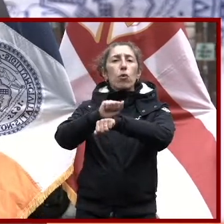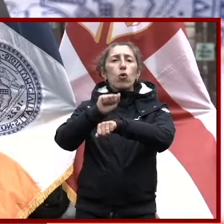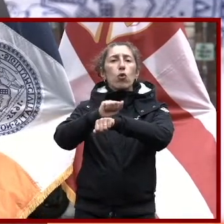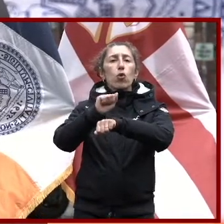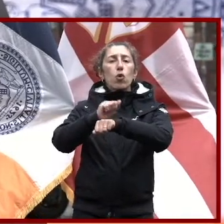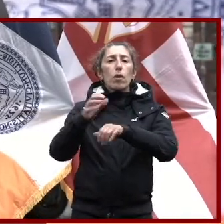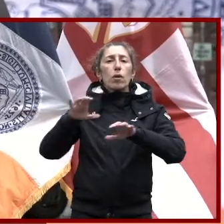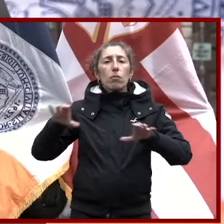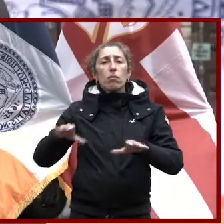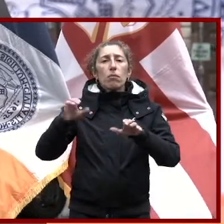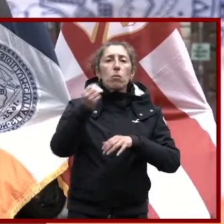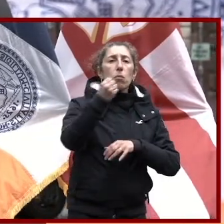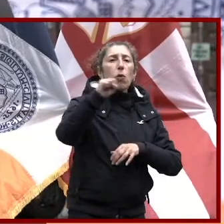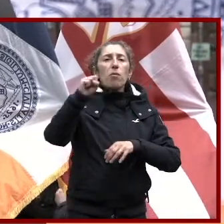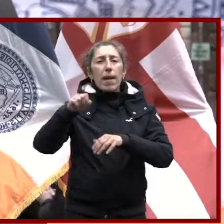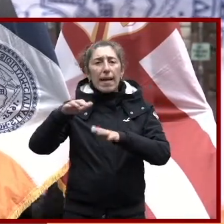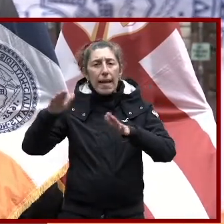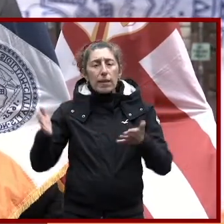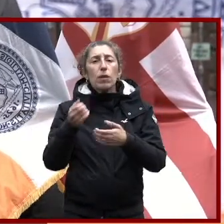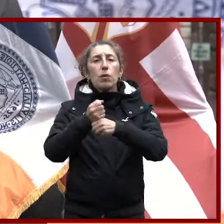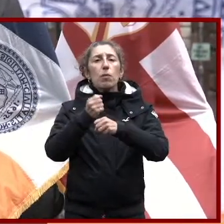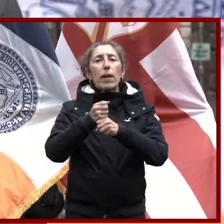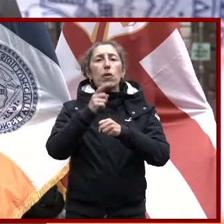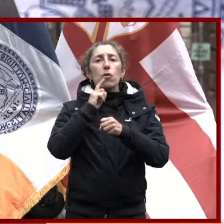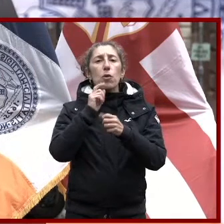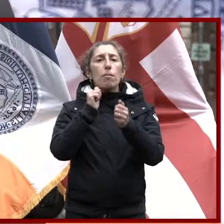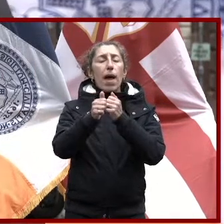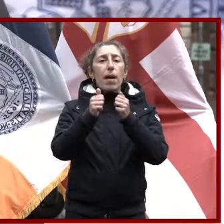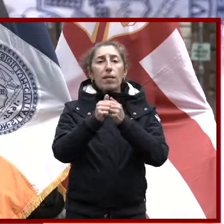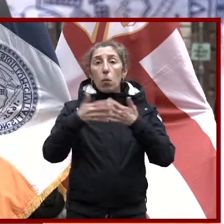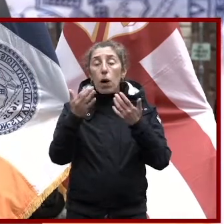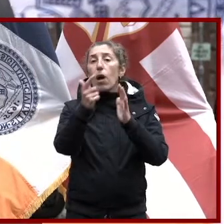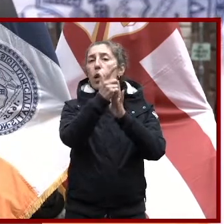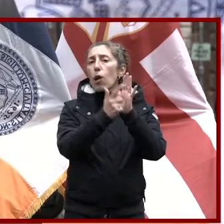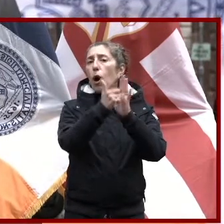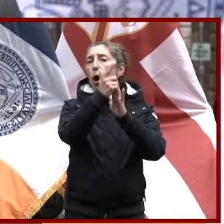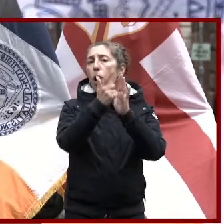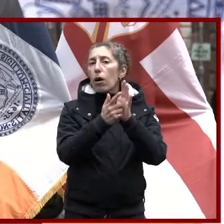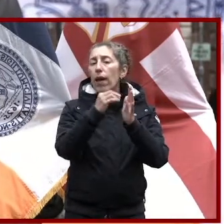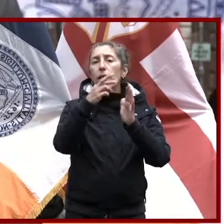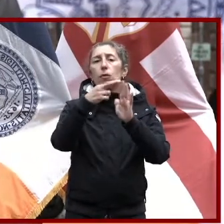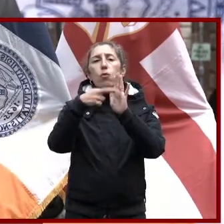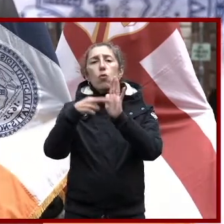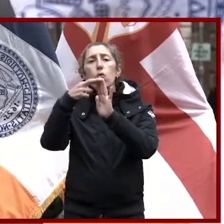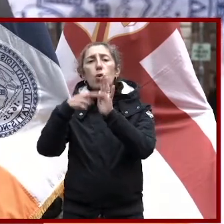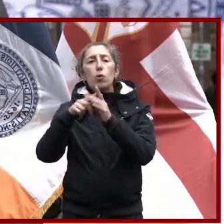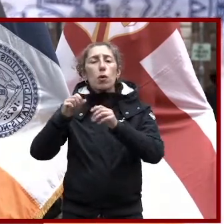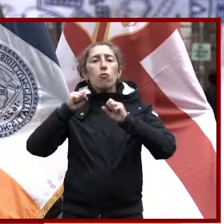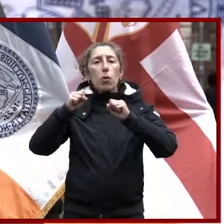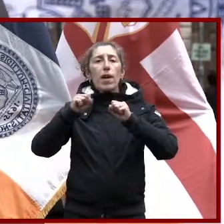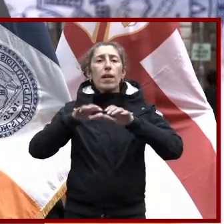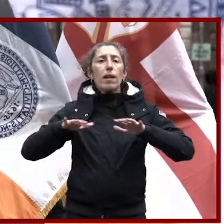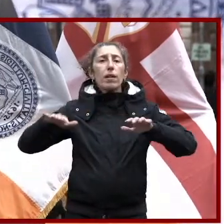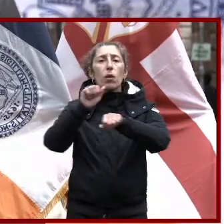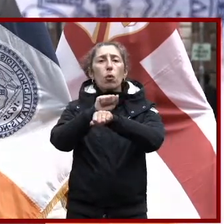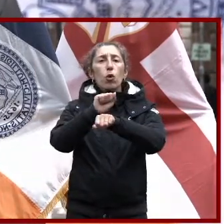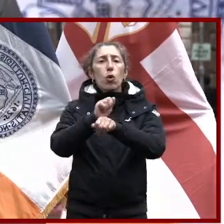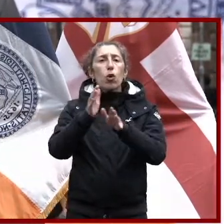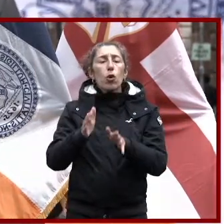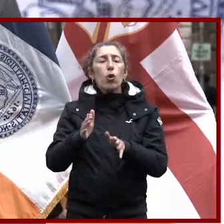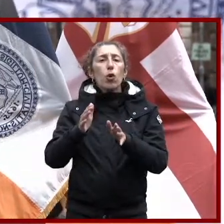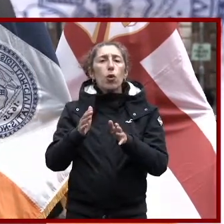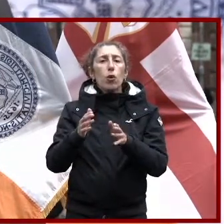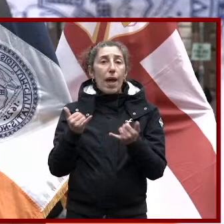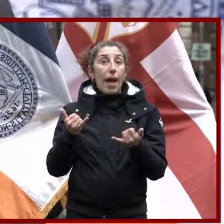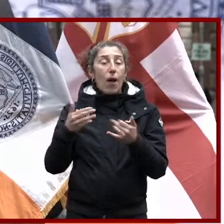right, and help enact laws that protects us today. As a union of nurses